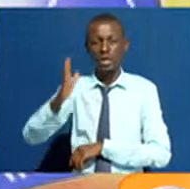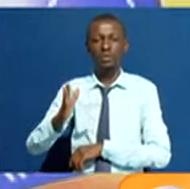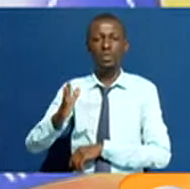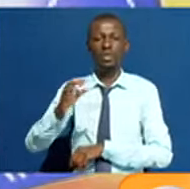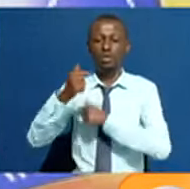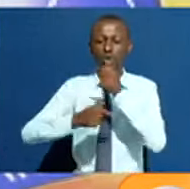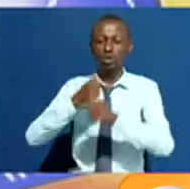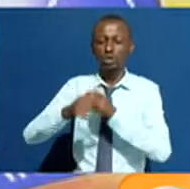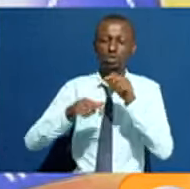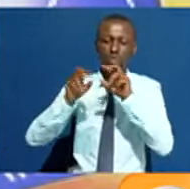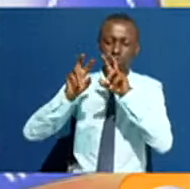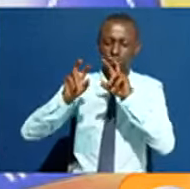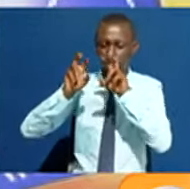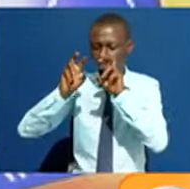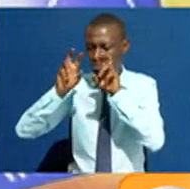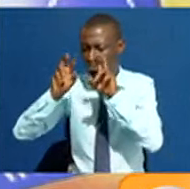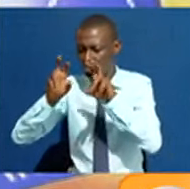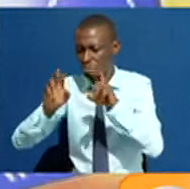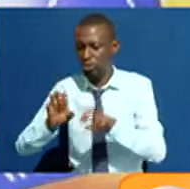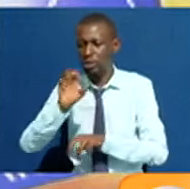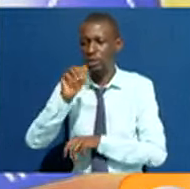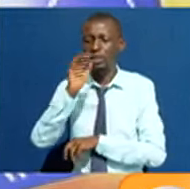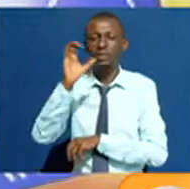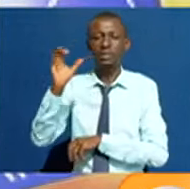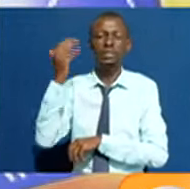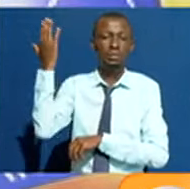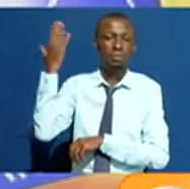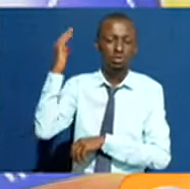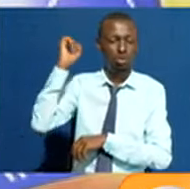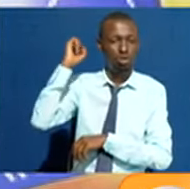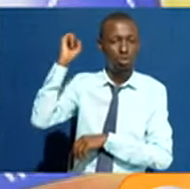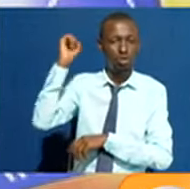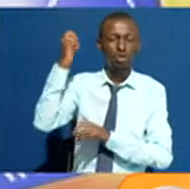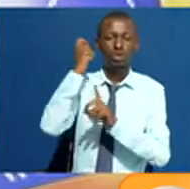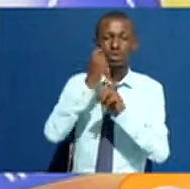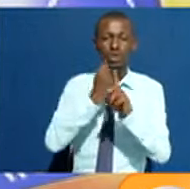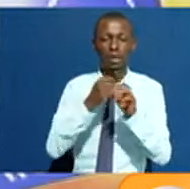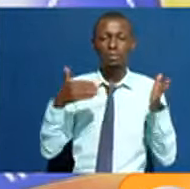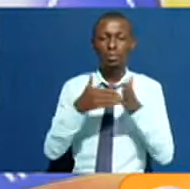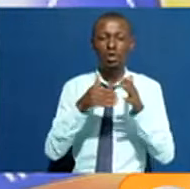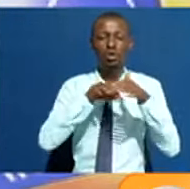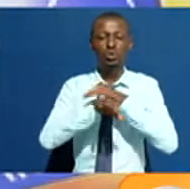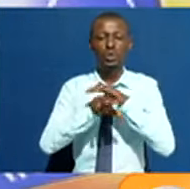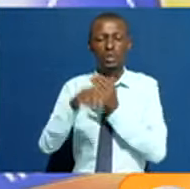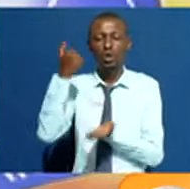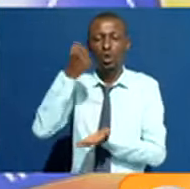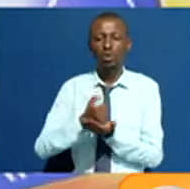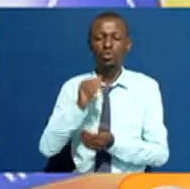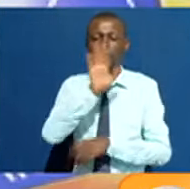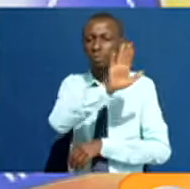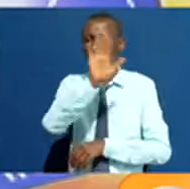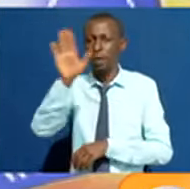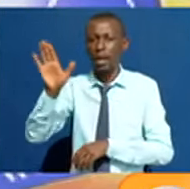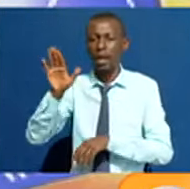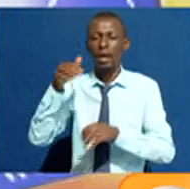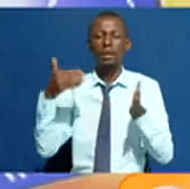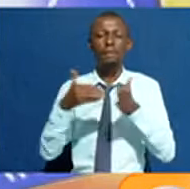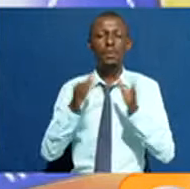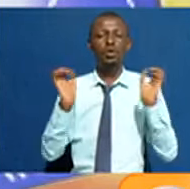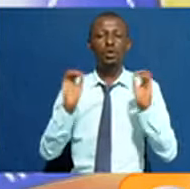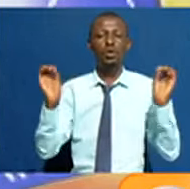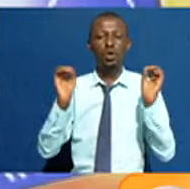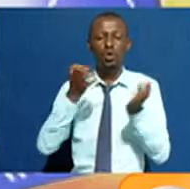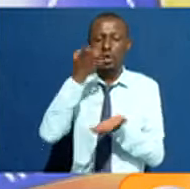pursued by the EACC. In the previous political term, they were barred from accessing their office so as not to interfere